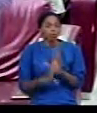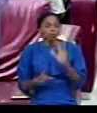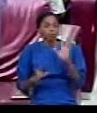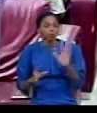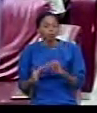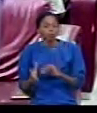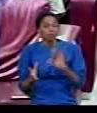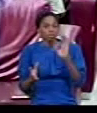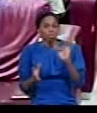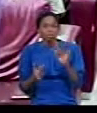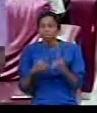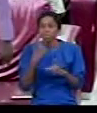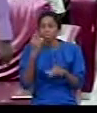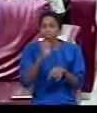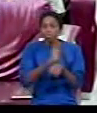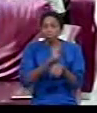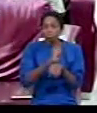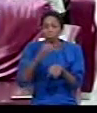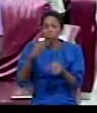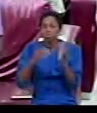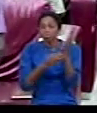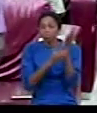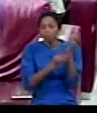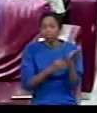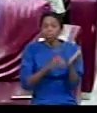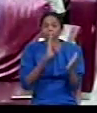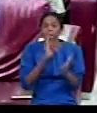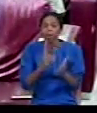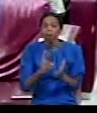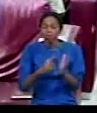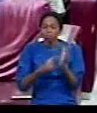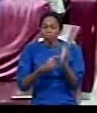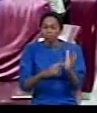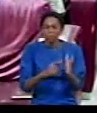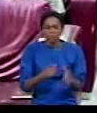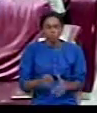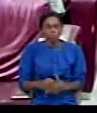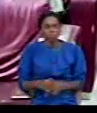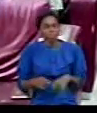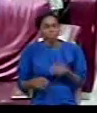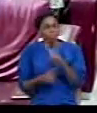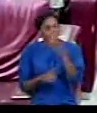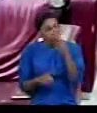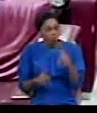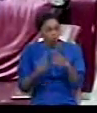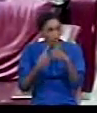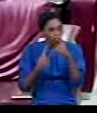are manifest. Are the works of the flesh manifested in your life?